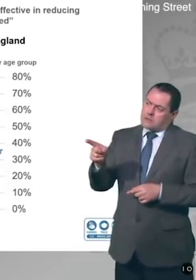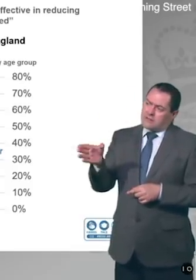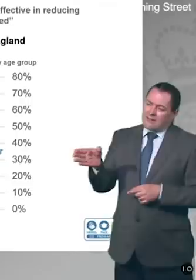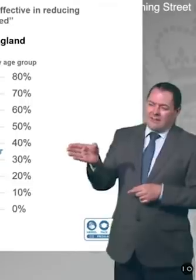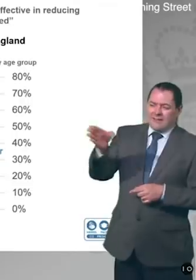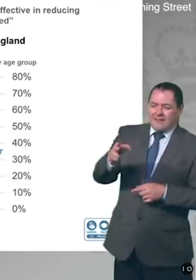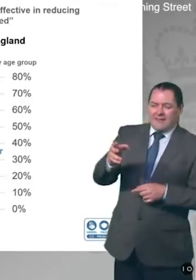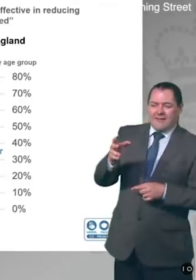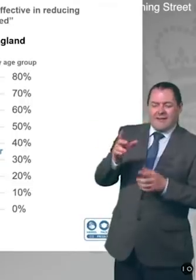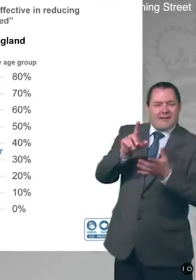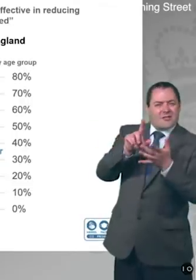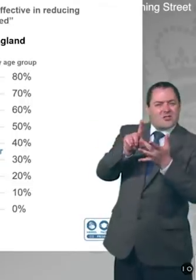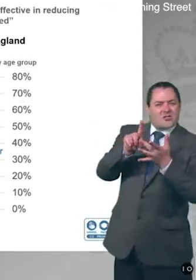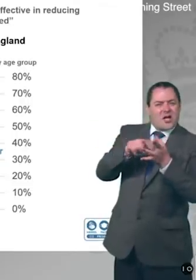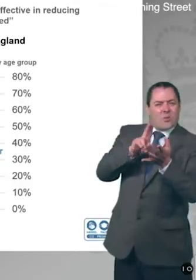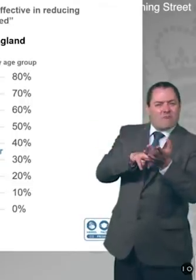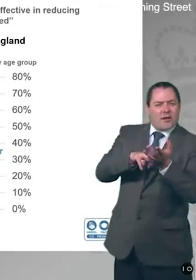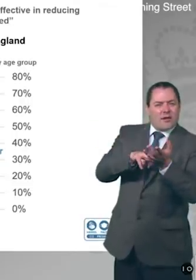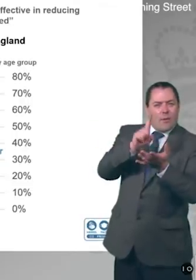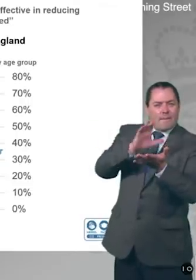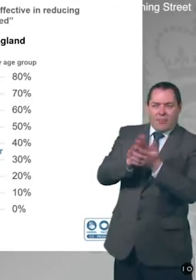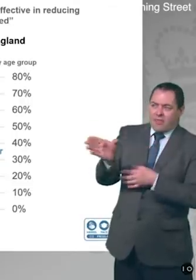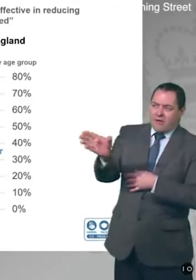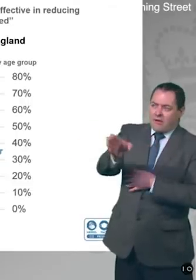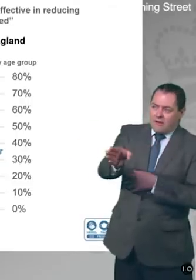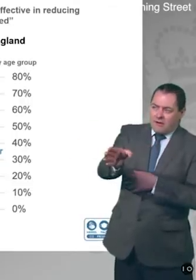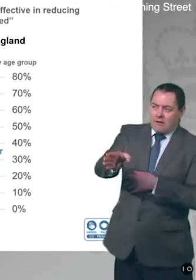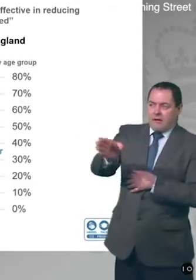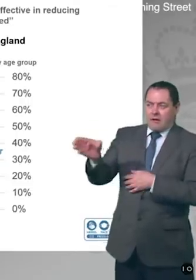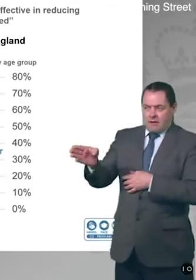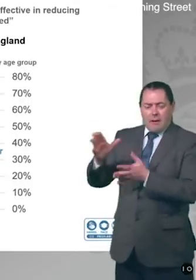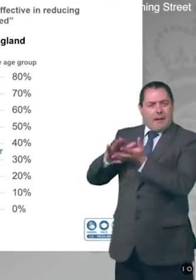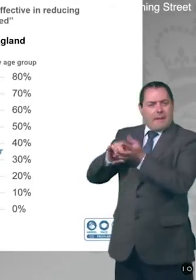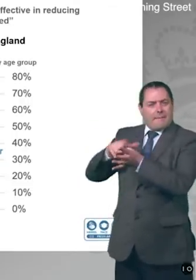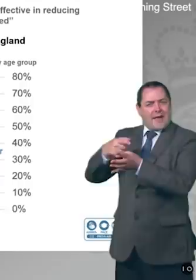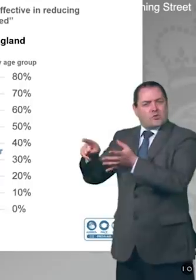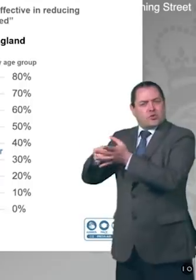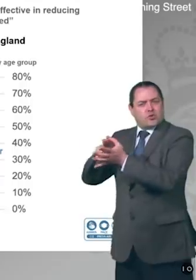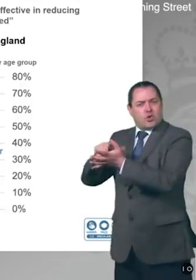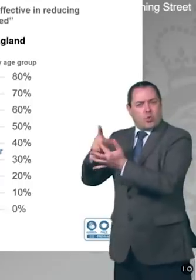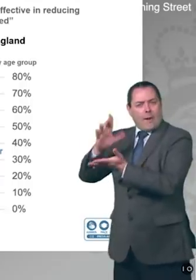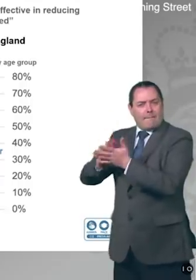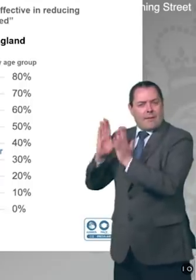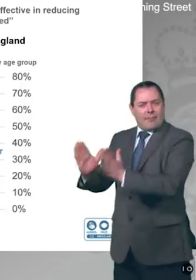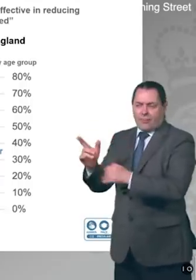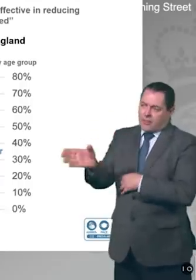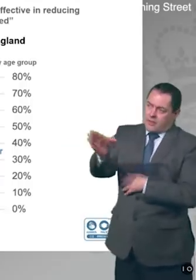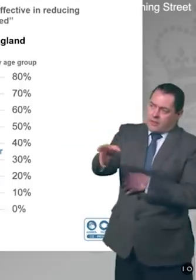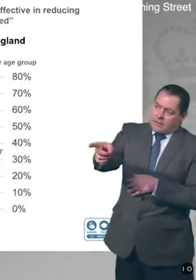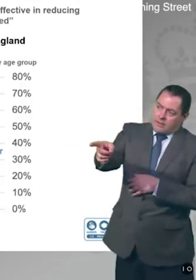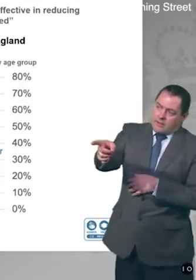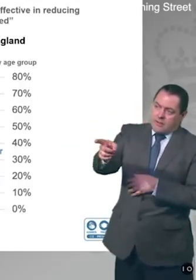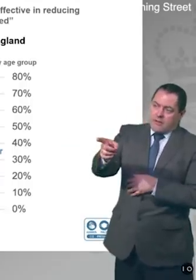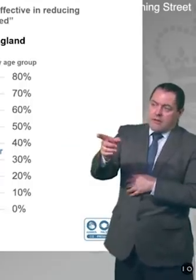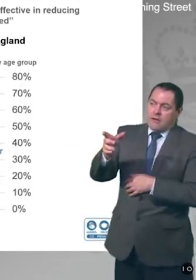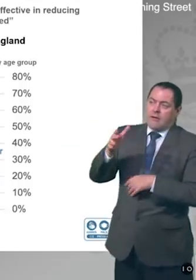UK, the great majority of those hospitalised were older, over 65 citizens, although there were significant numbers of